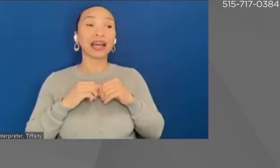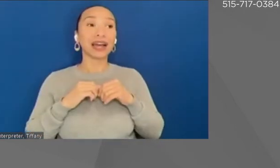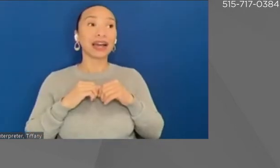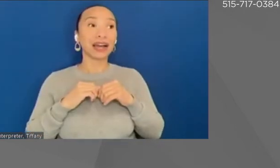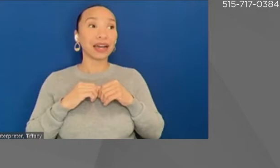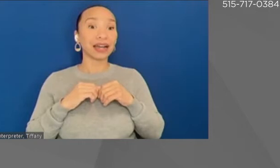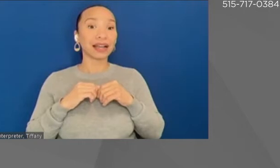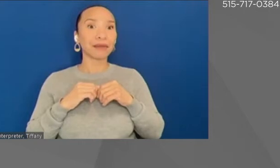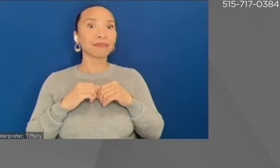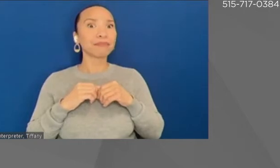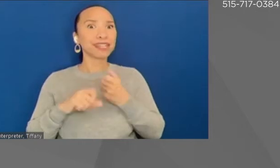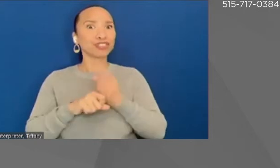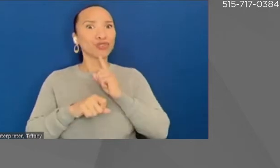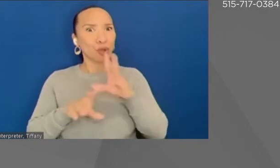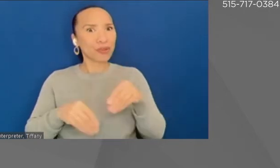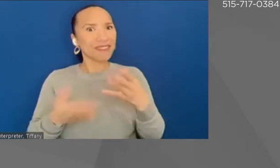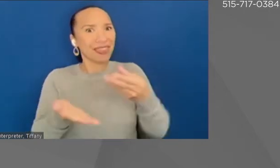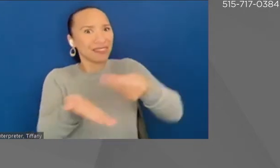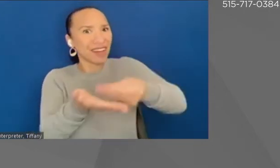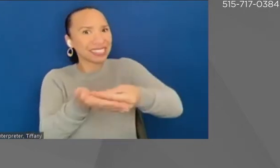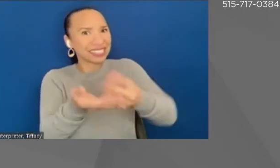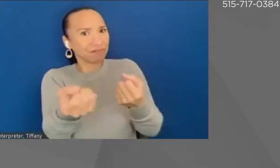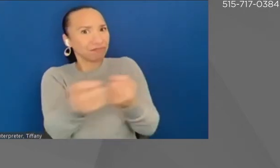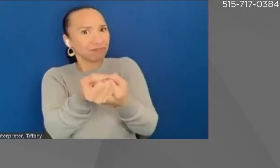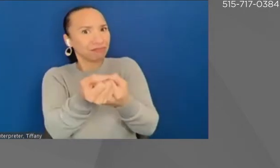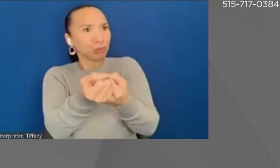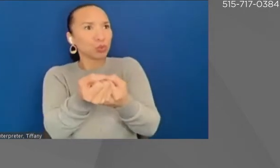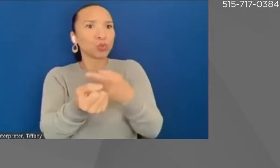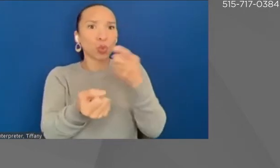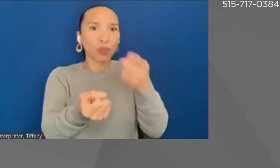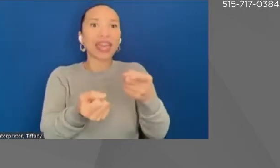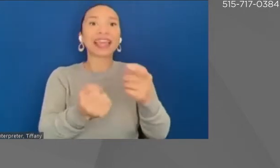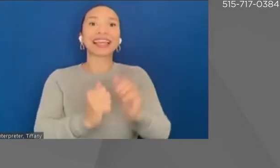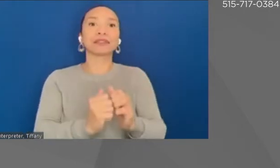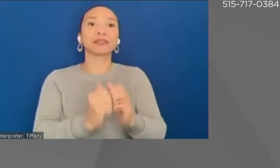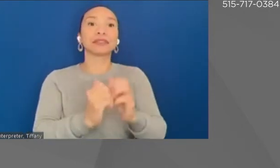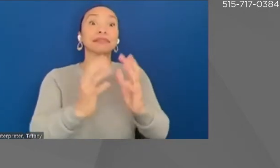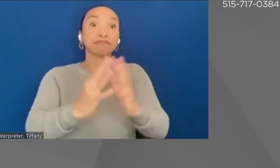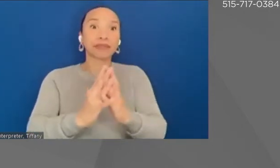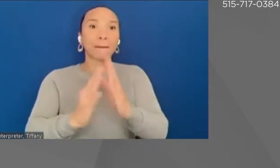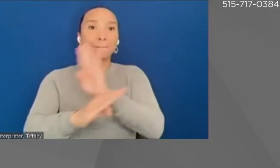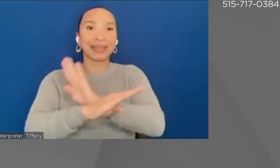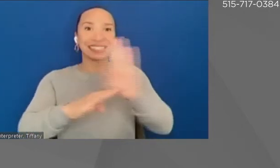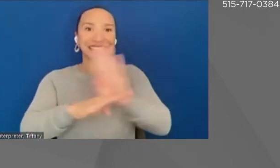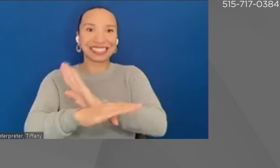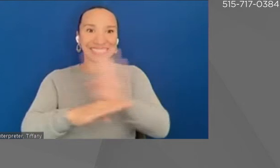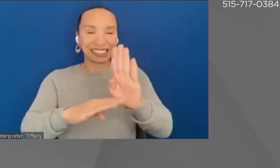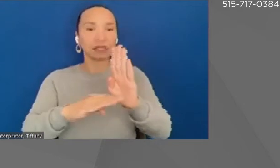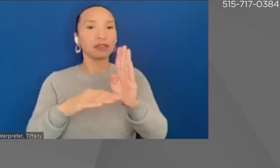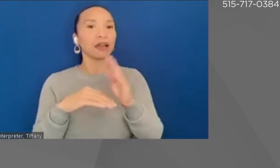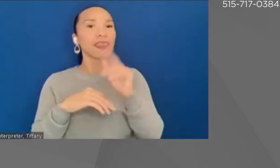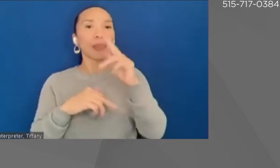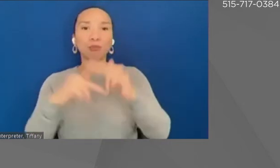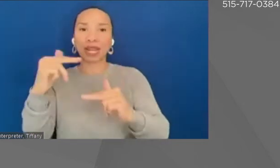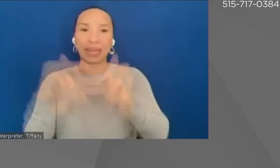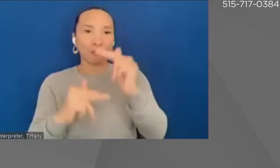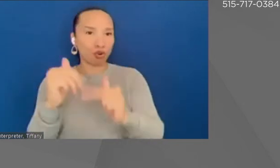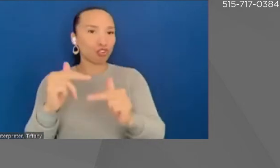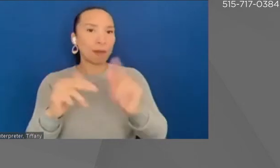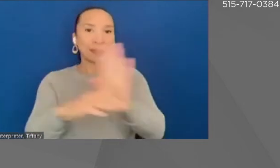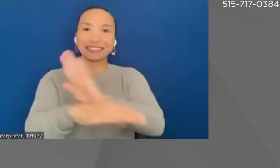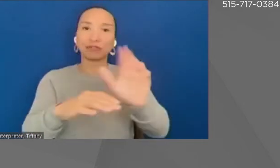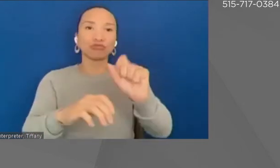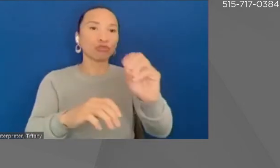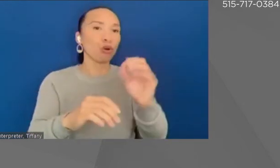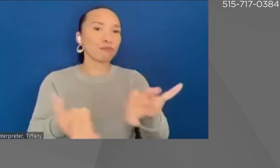have the funding they need to bring in the businesses to build a brick and mortar is so important. And then I think online